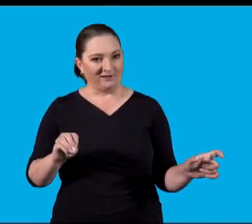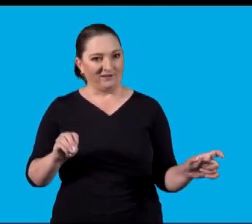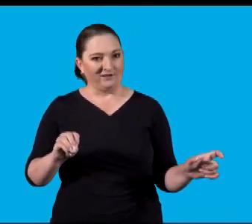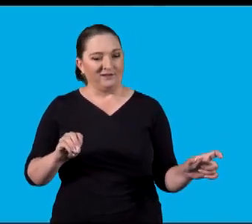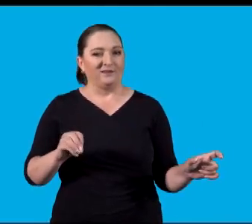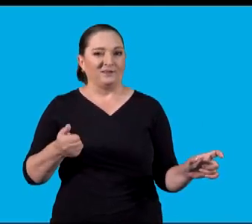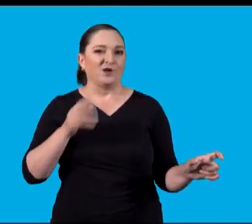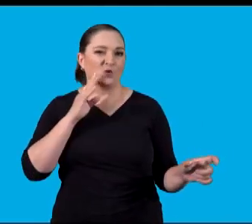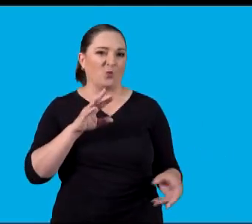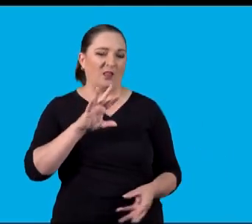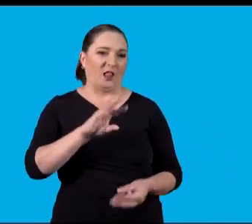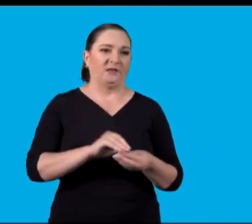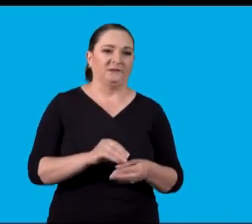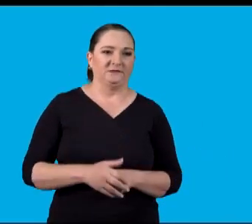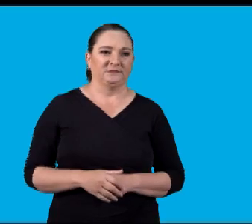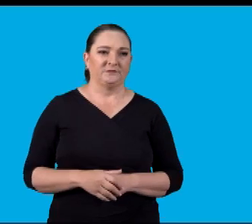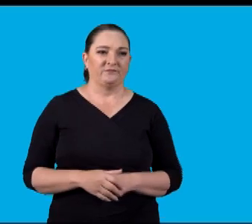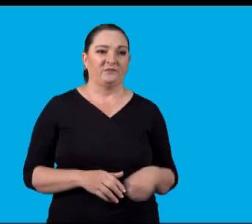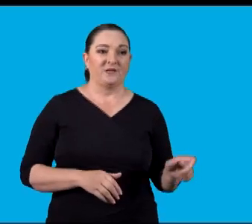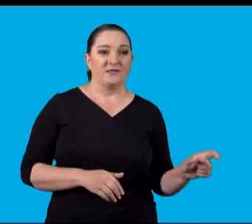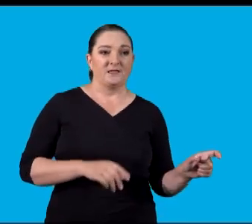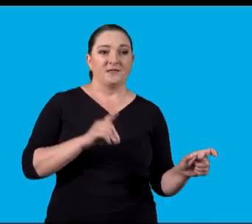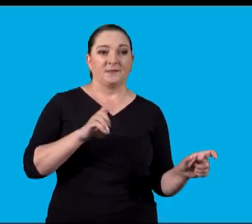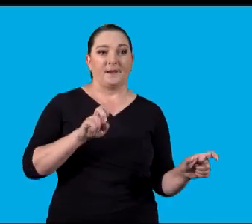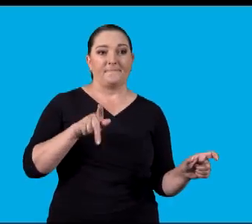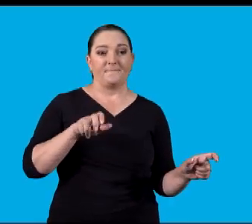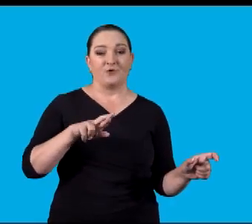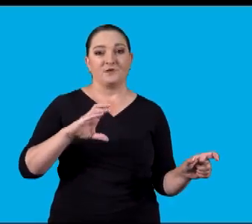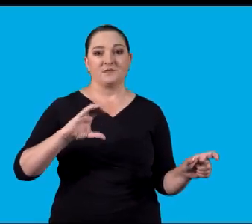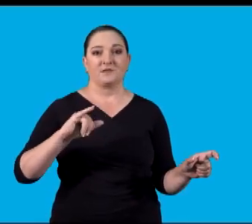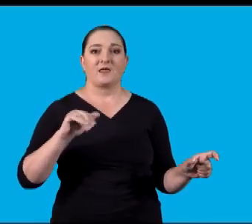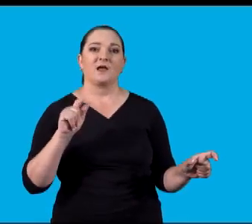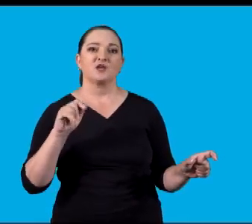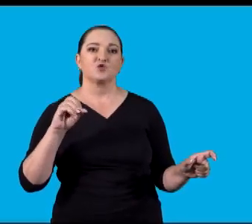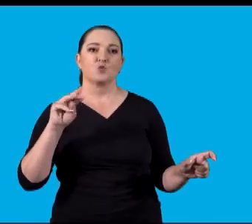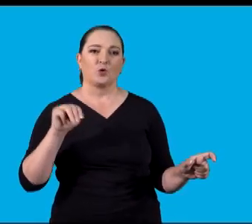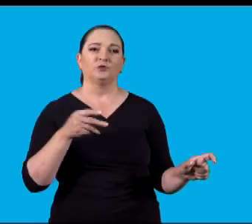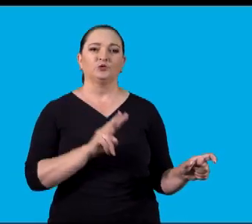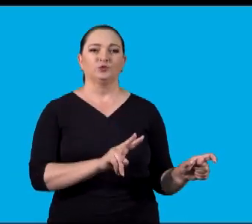219,700. And then I'm also going to add my depreciation plus your